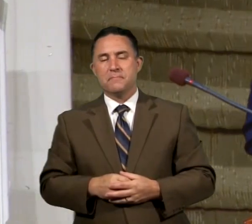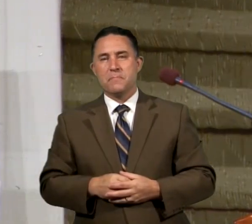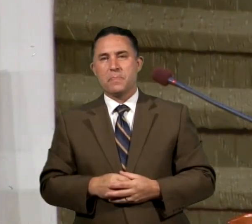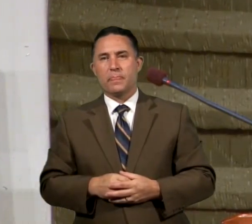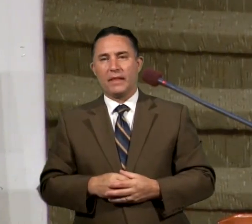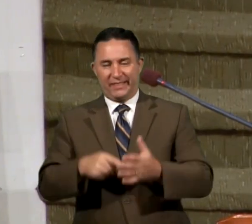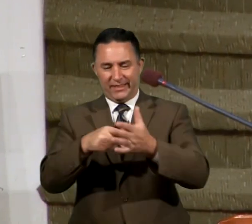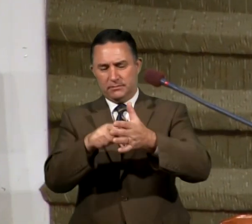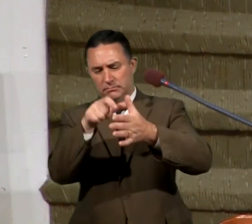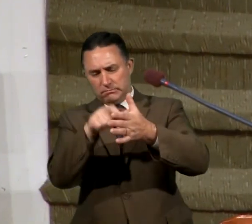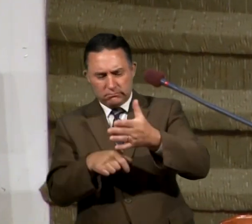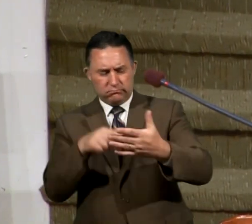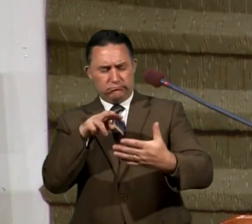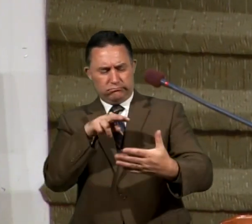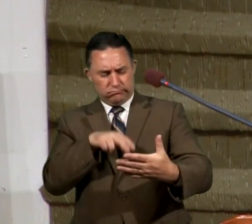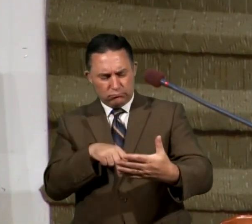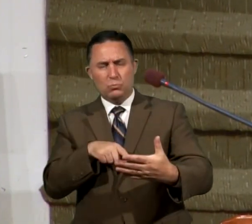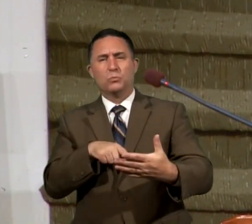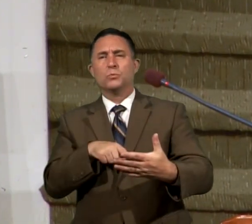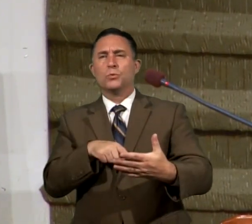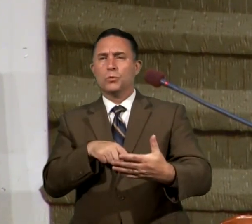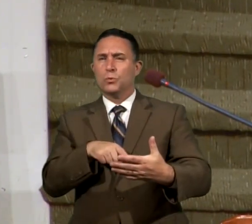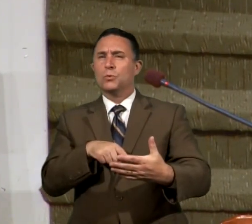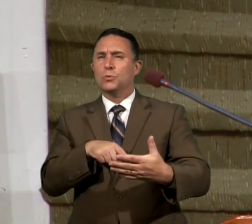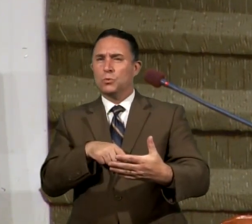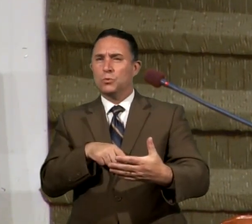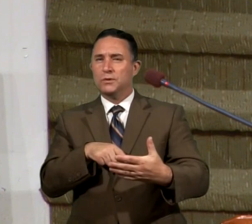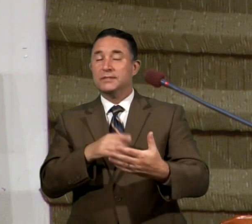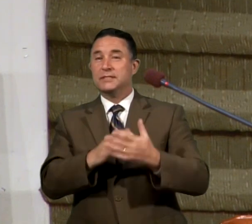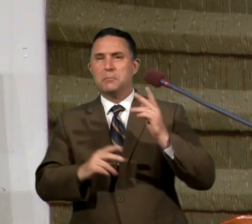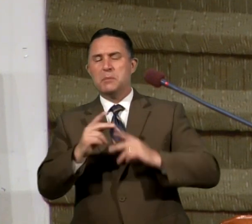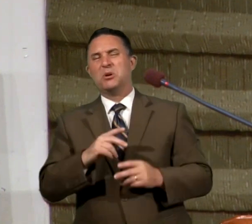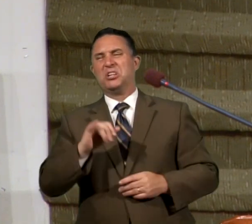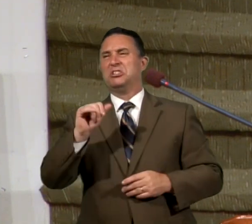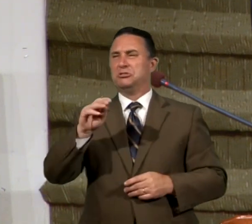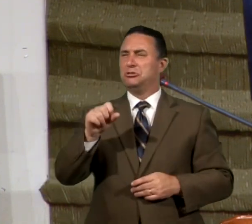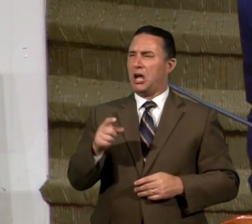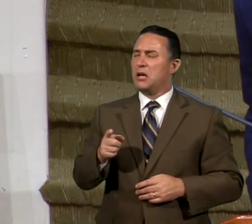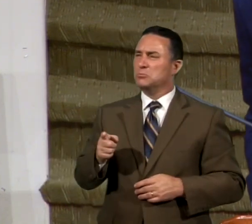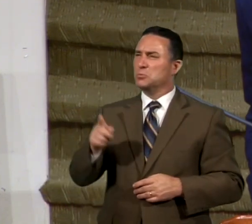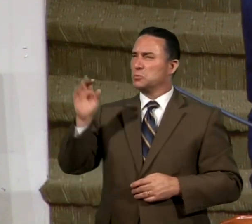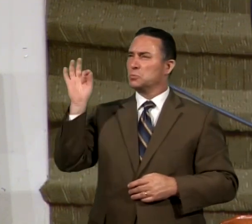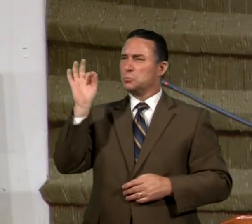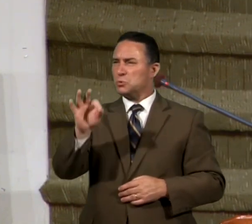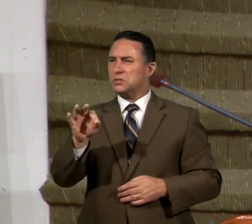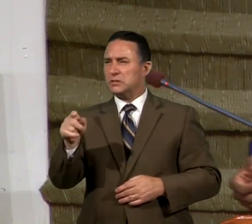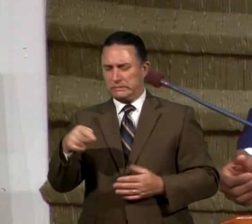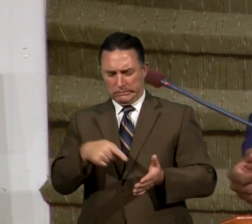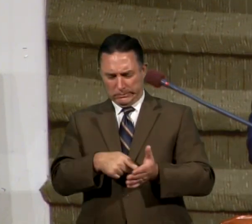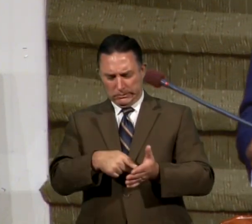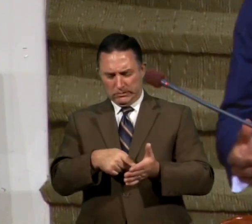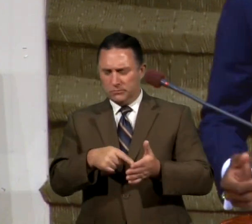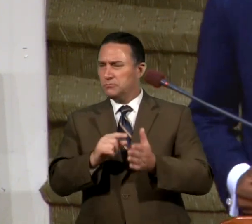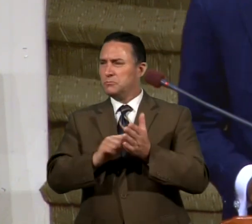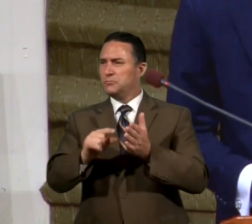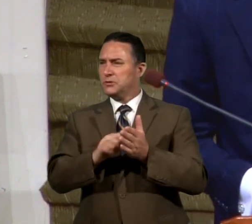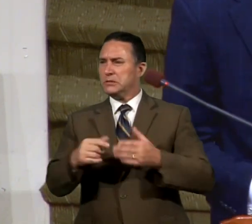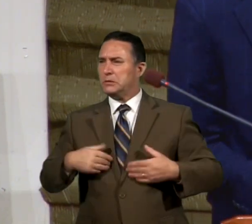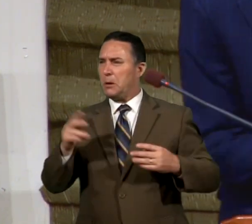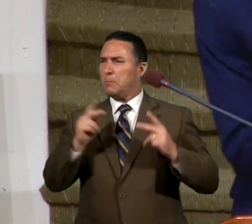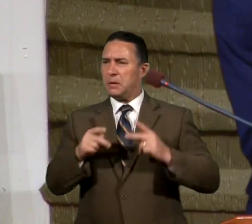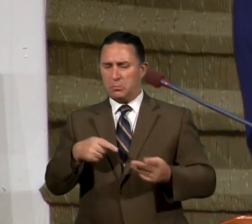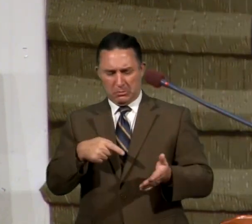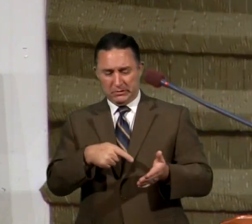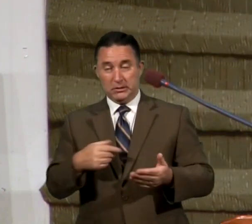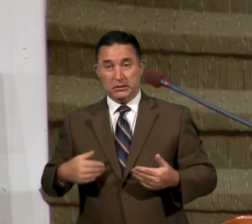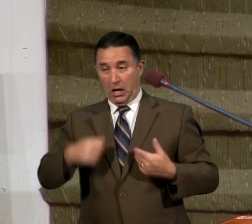Looking at this text, I know some would say, James, you could just preach this text to young people, because